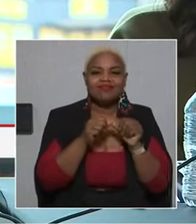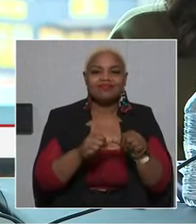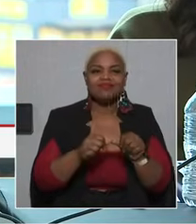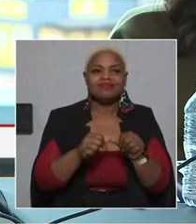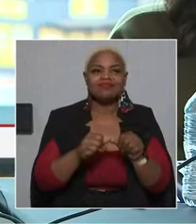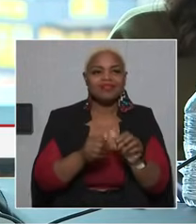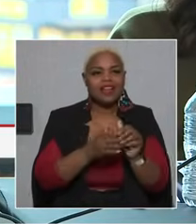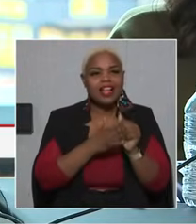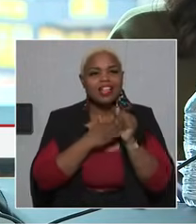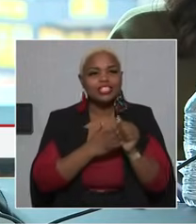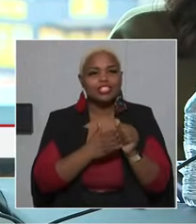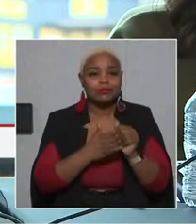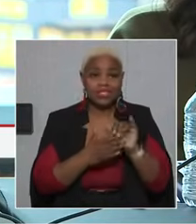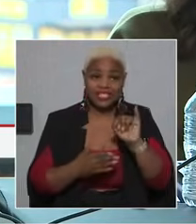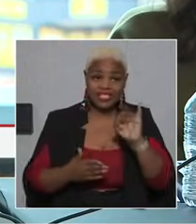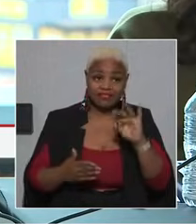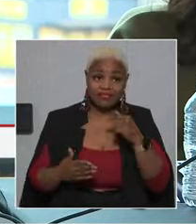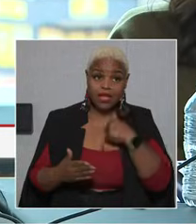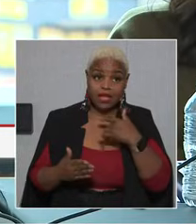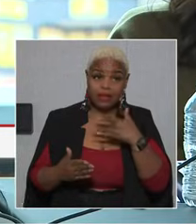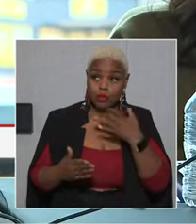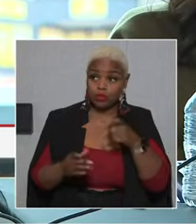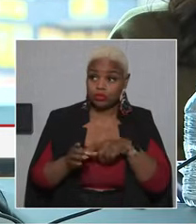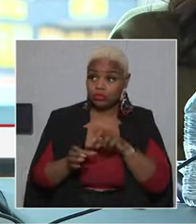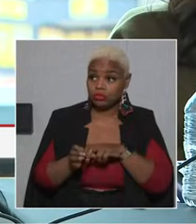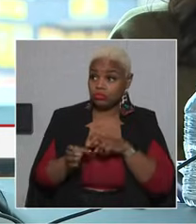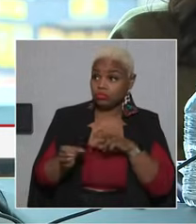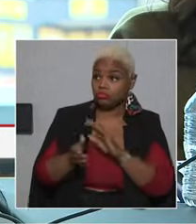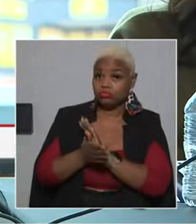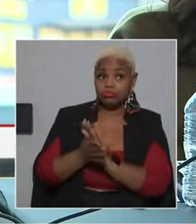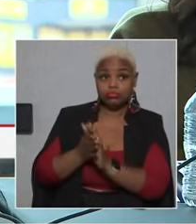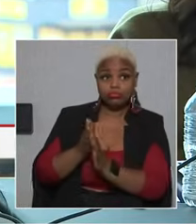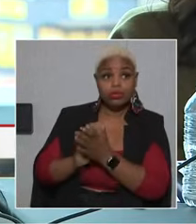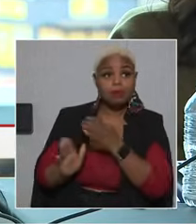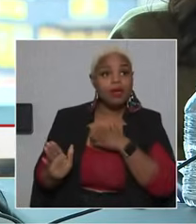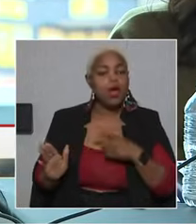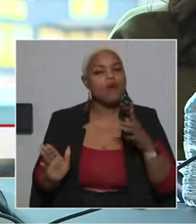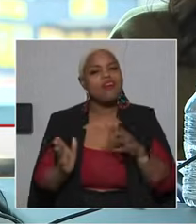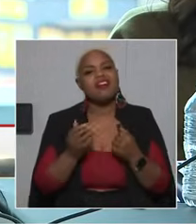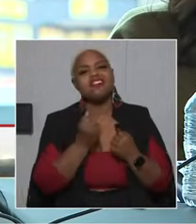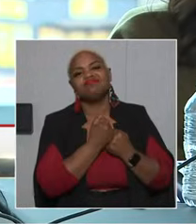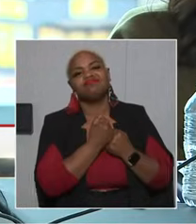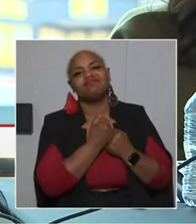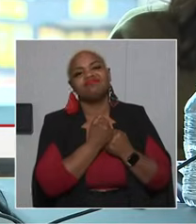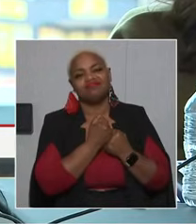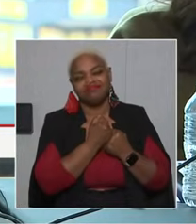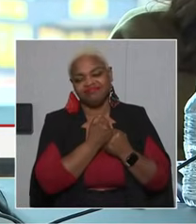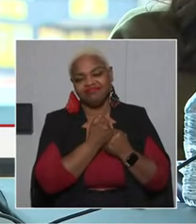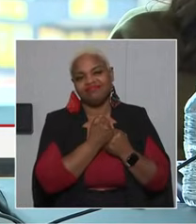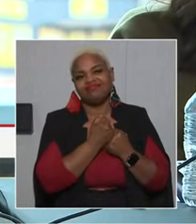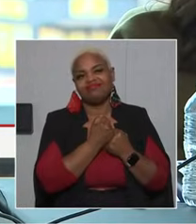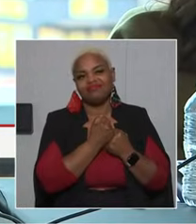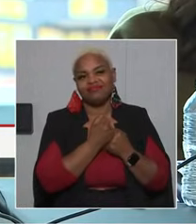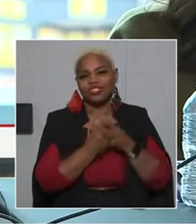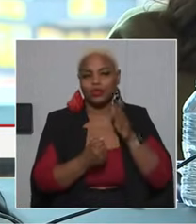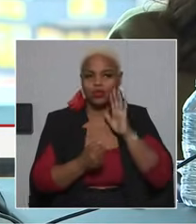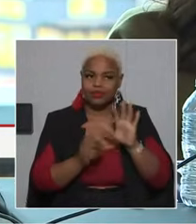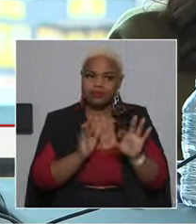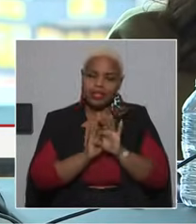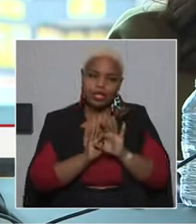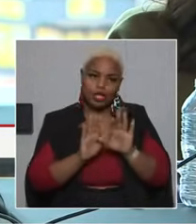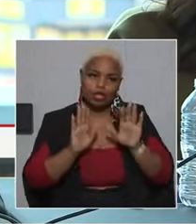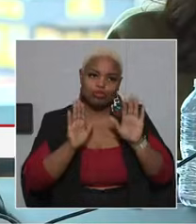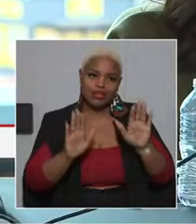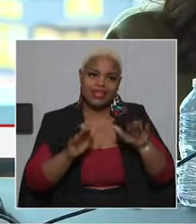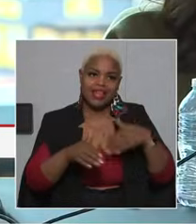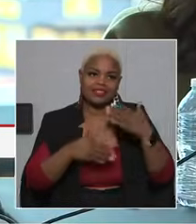The mayor, as she stated, it won't be challenging. She can look at the depth that we have and make the best decision for continuing to move our